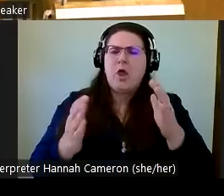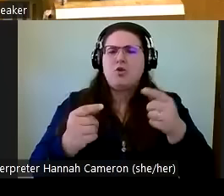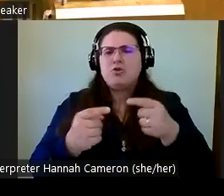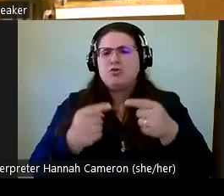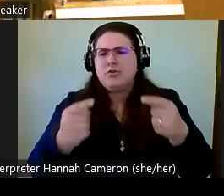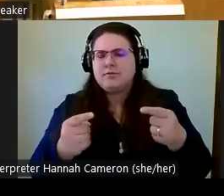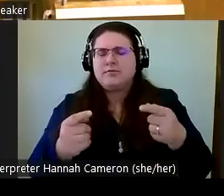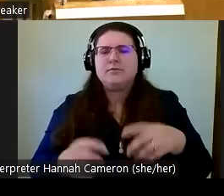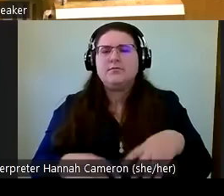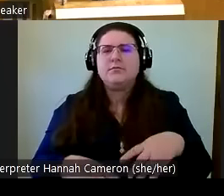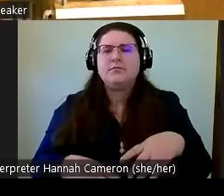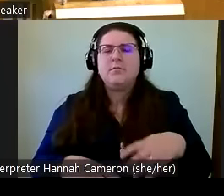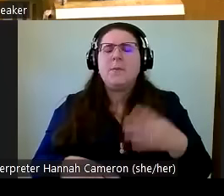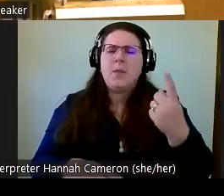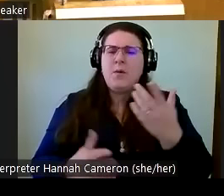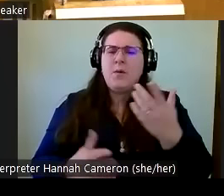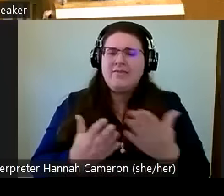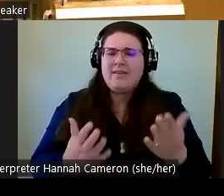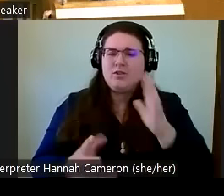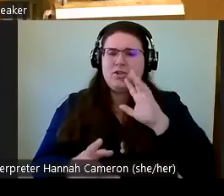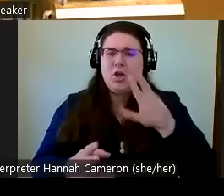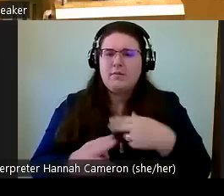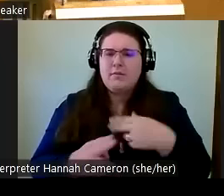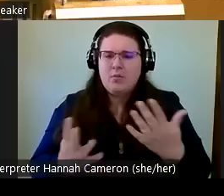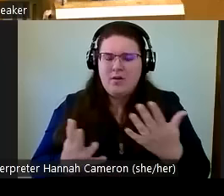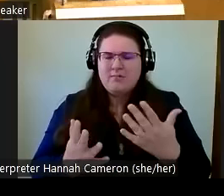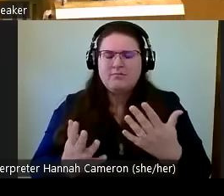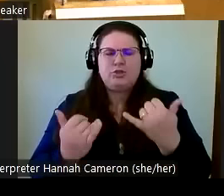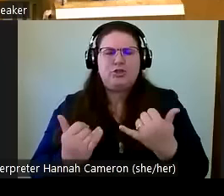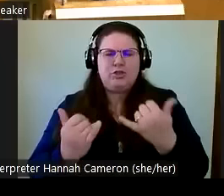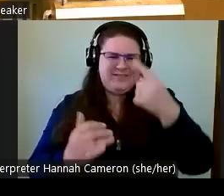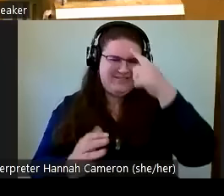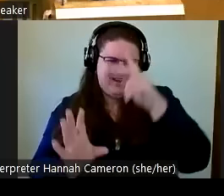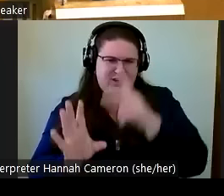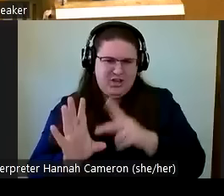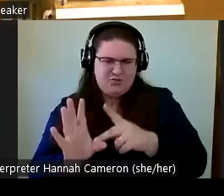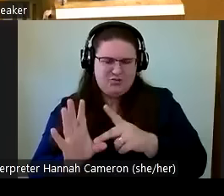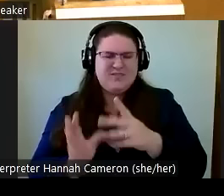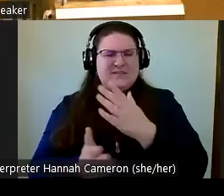Psychiatry, where I talk a little bit about this journey.